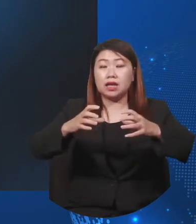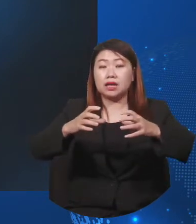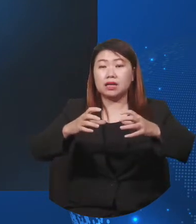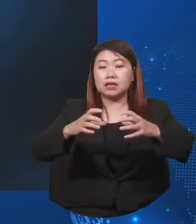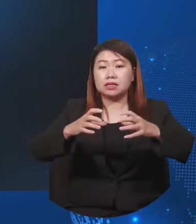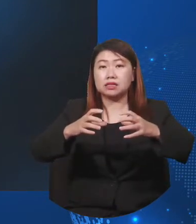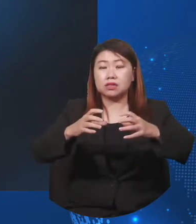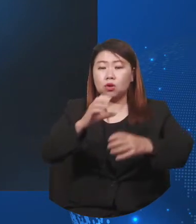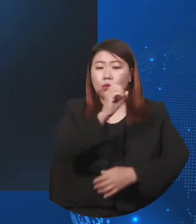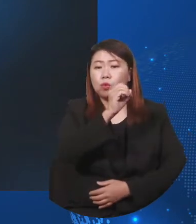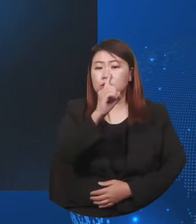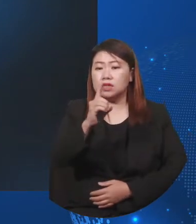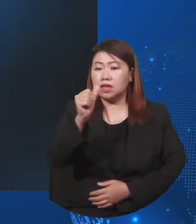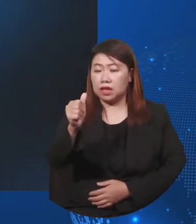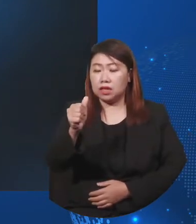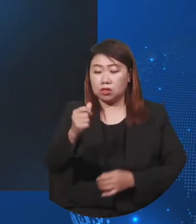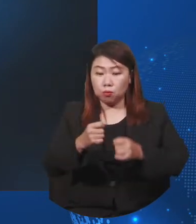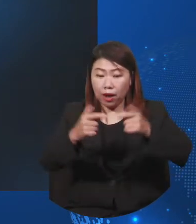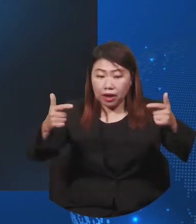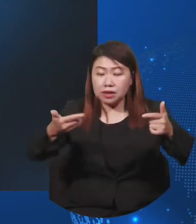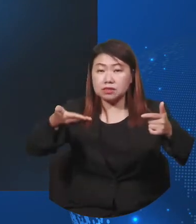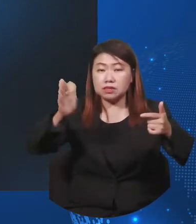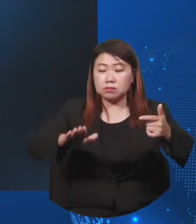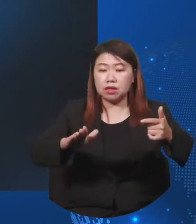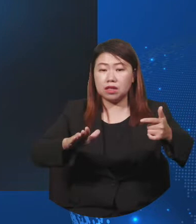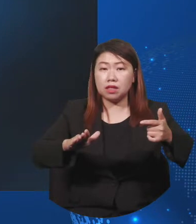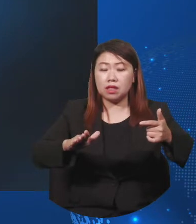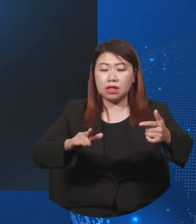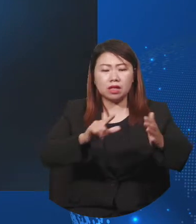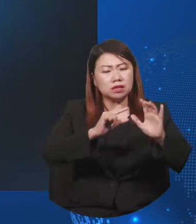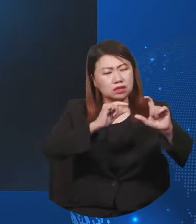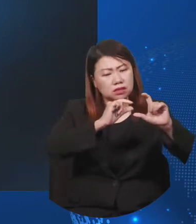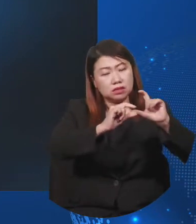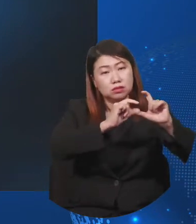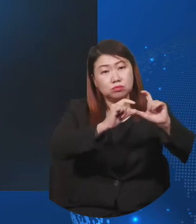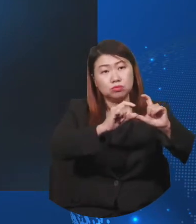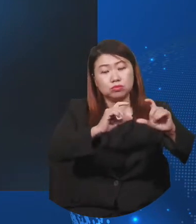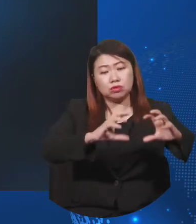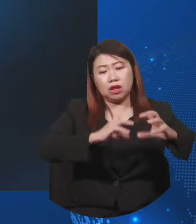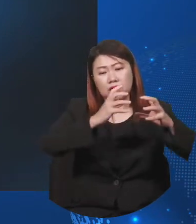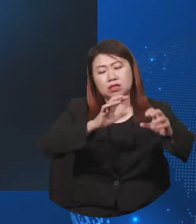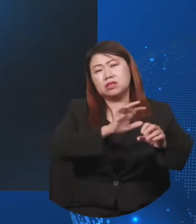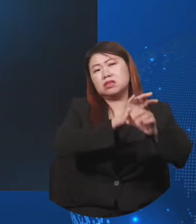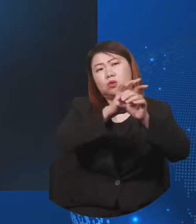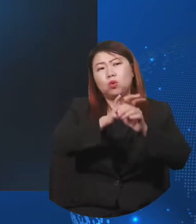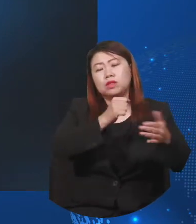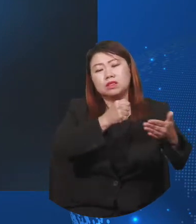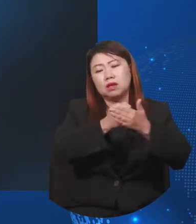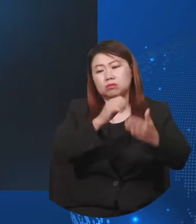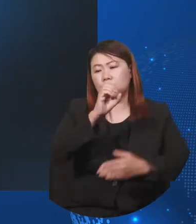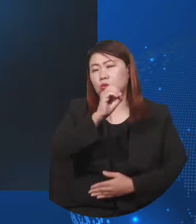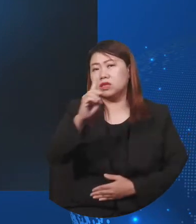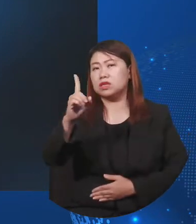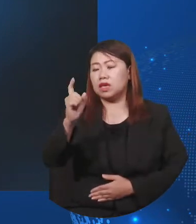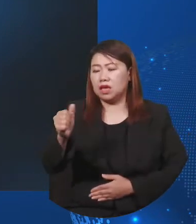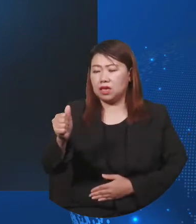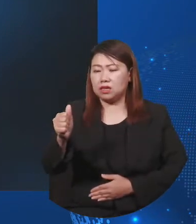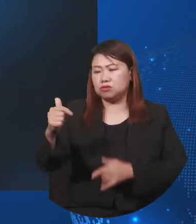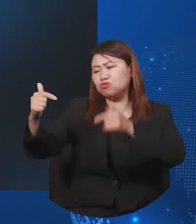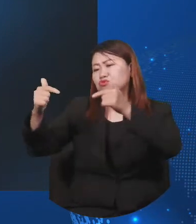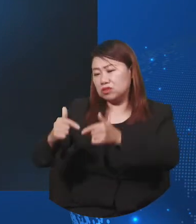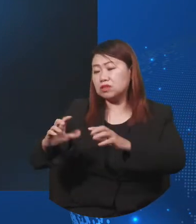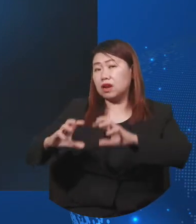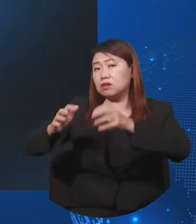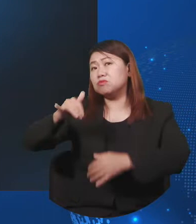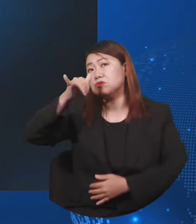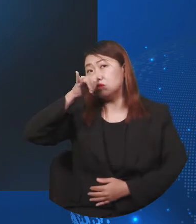significantly because of the impact of the pandemic or because of their shifting priorities in their national policies.